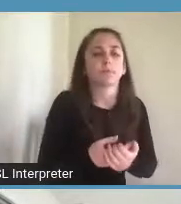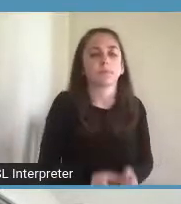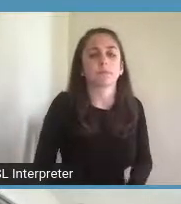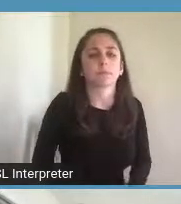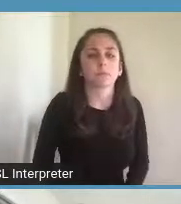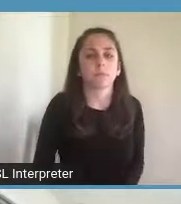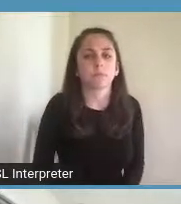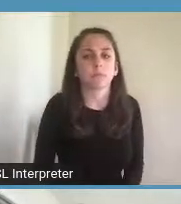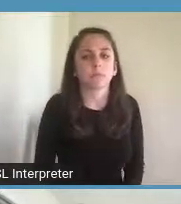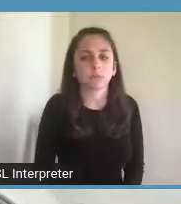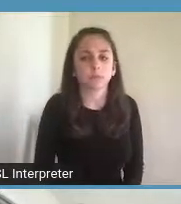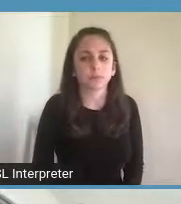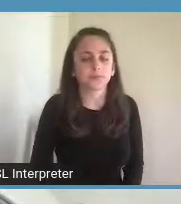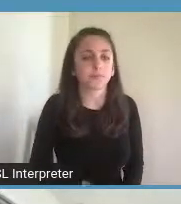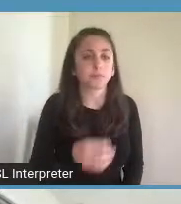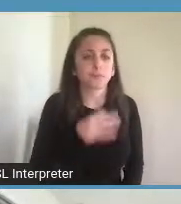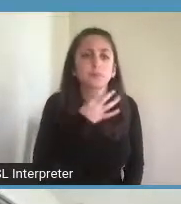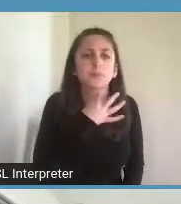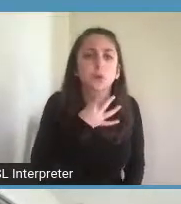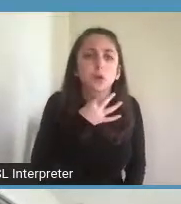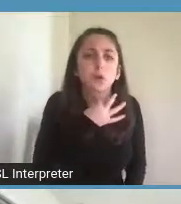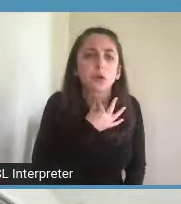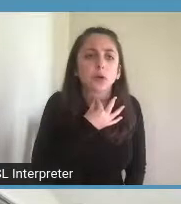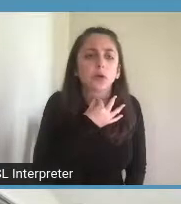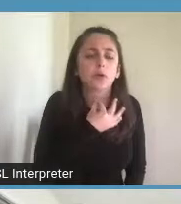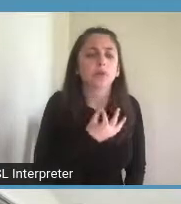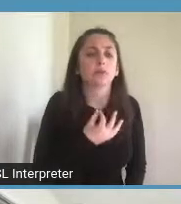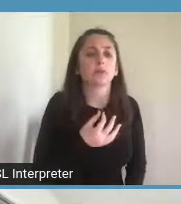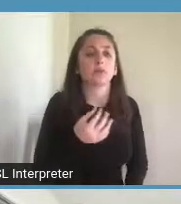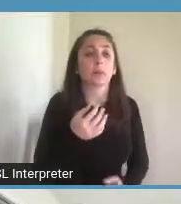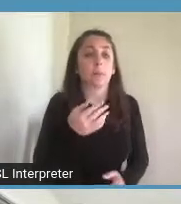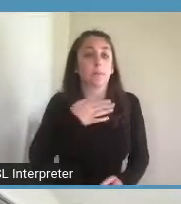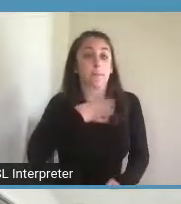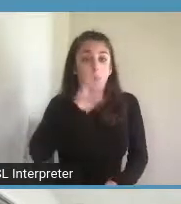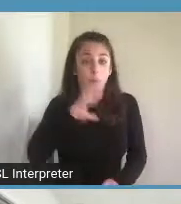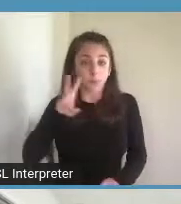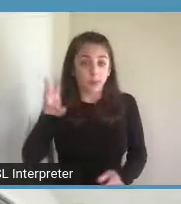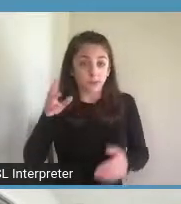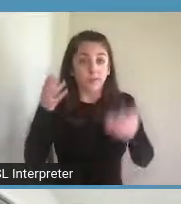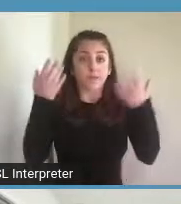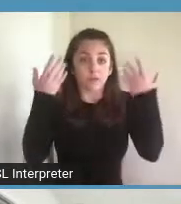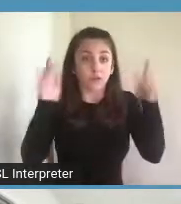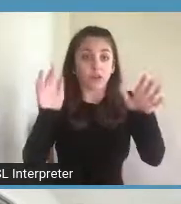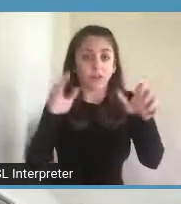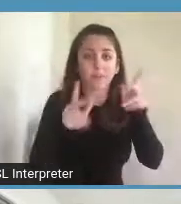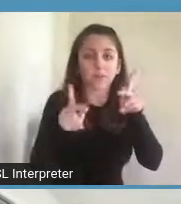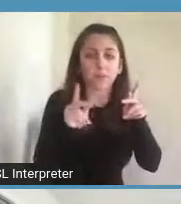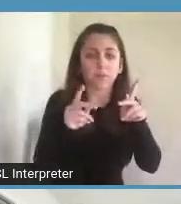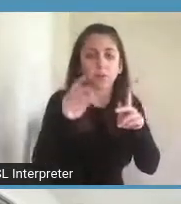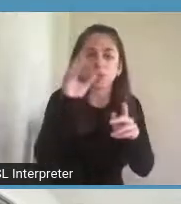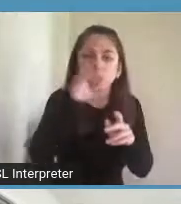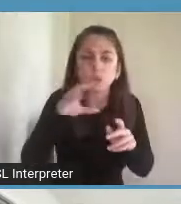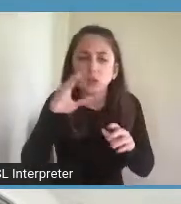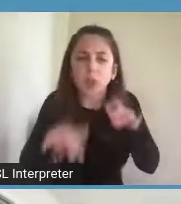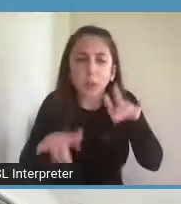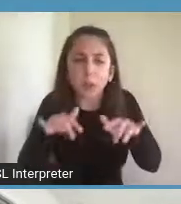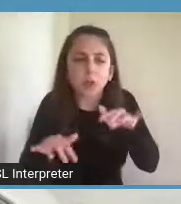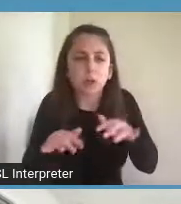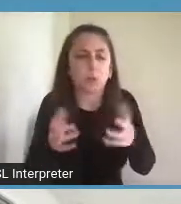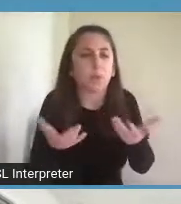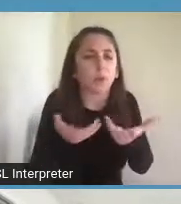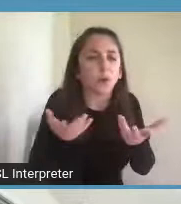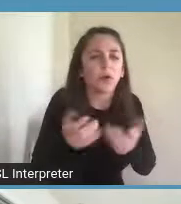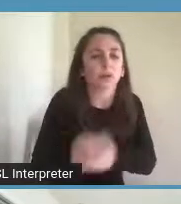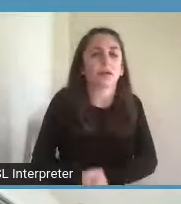Another thing you might be curious about is, what do people search on my site? So the slide I just showed you is, what are people doing on Google? Well, what are they